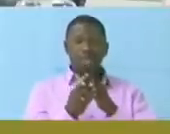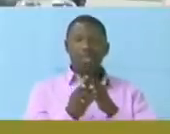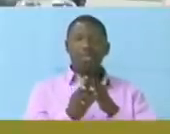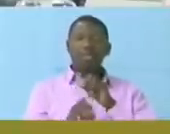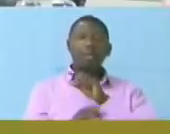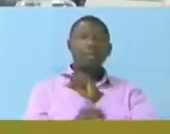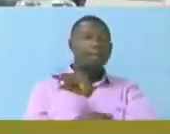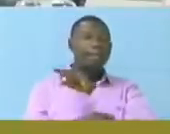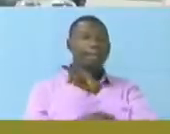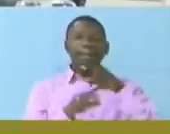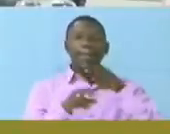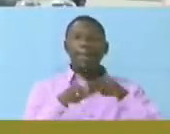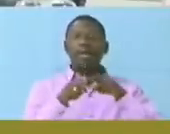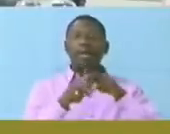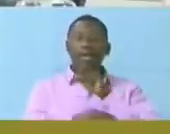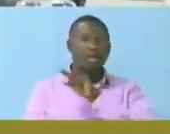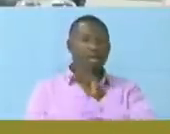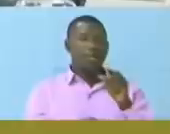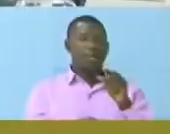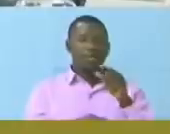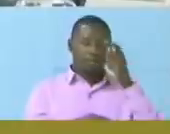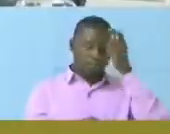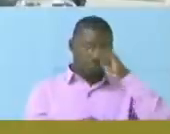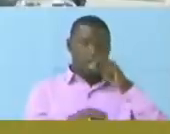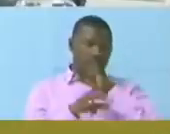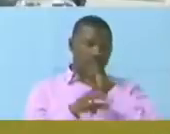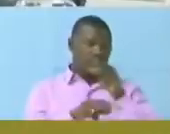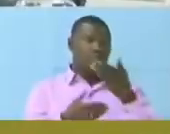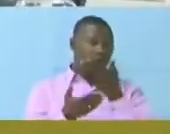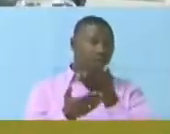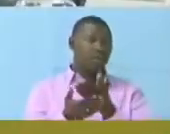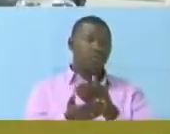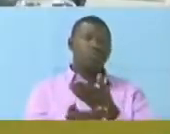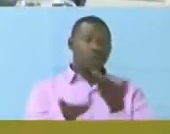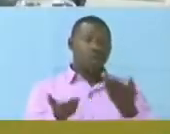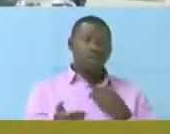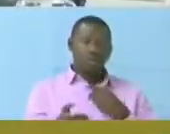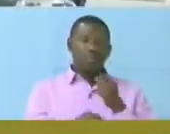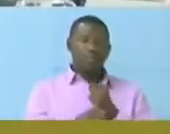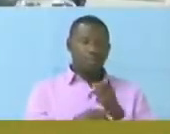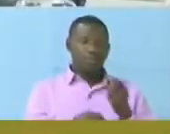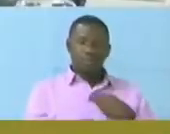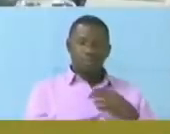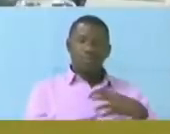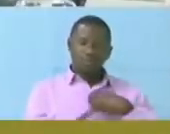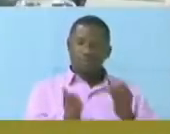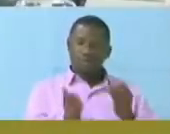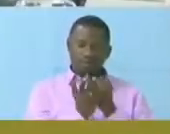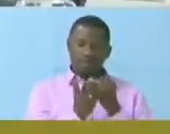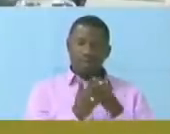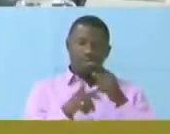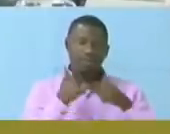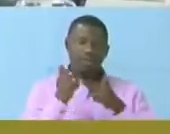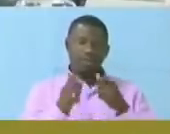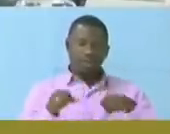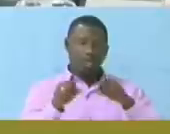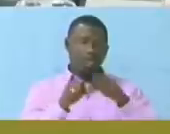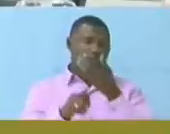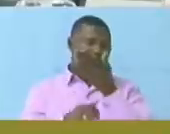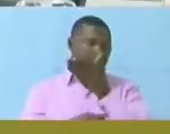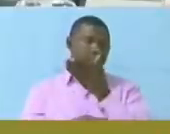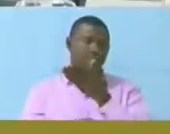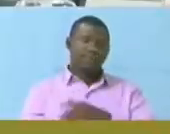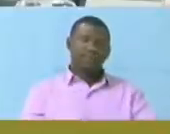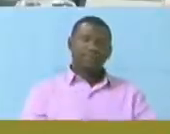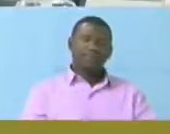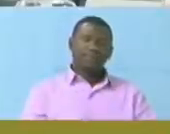tumu mukuli timu mande tarajang. Oto mfano haki na ubora ni kanku. Ayo Martin la kuwa kanga mto. Ayo mfuko bili muda isambaba